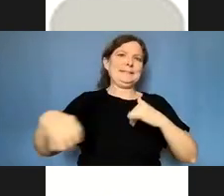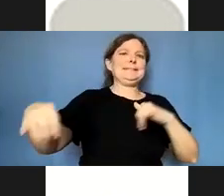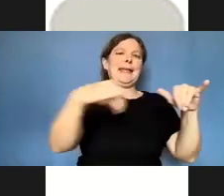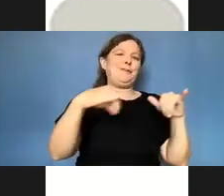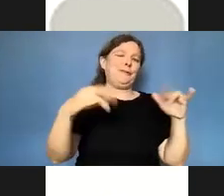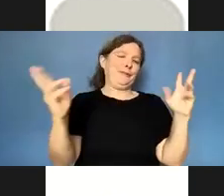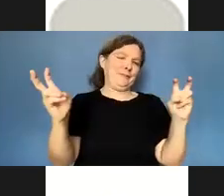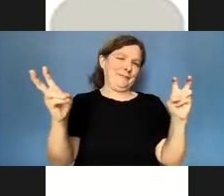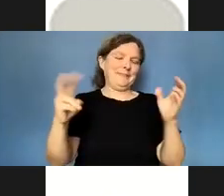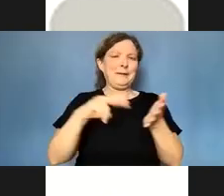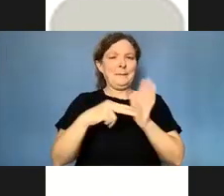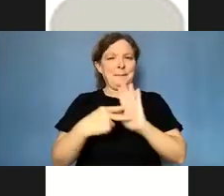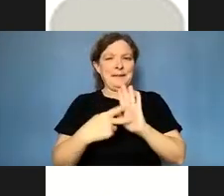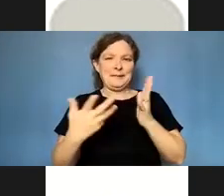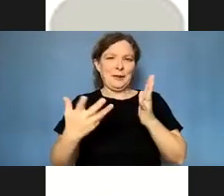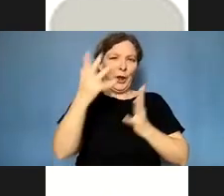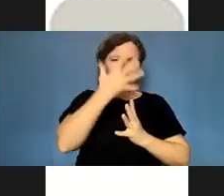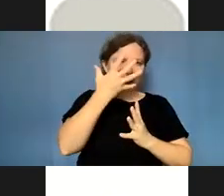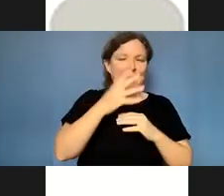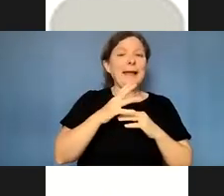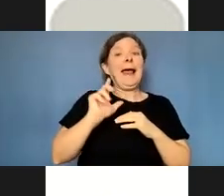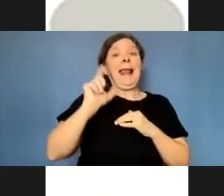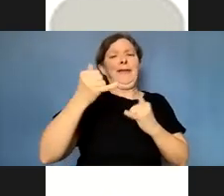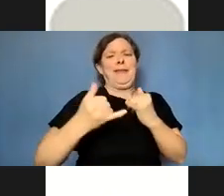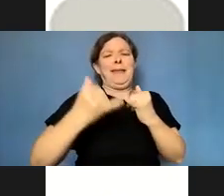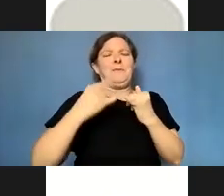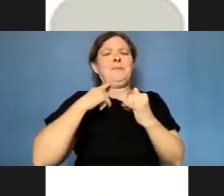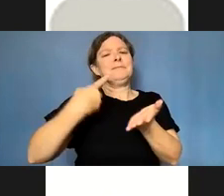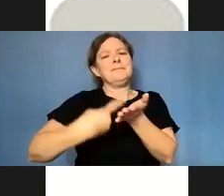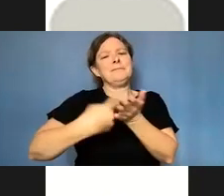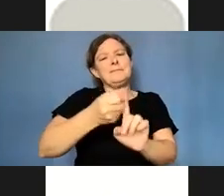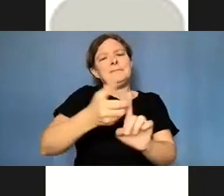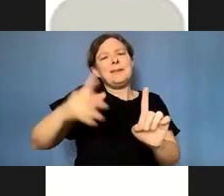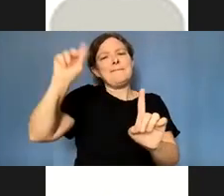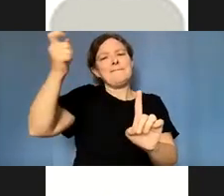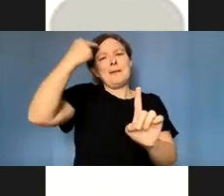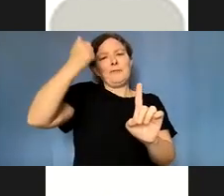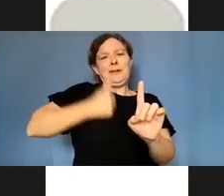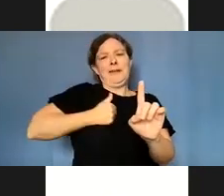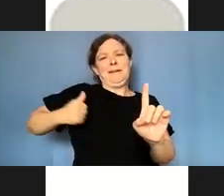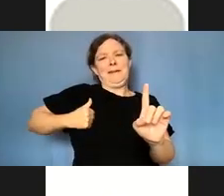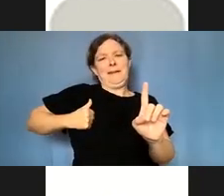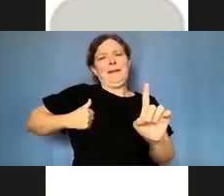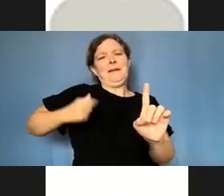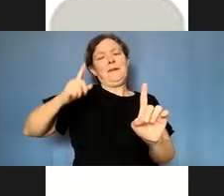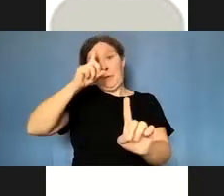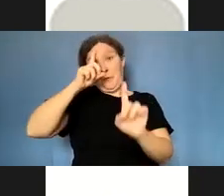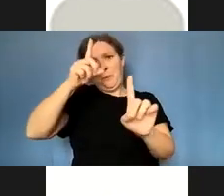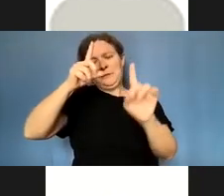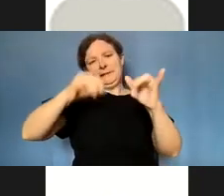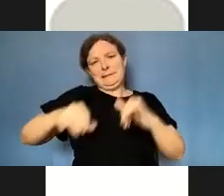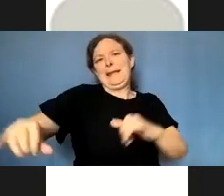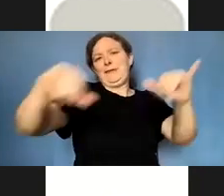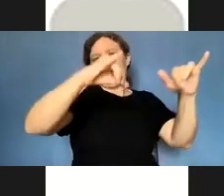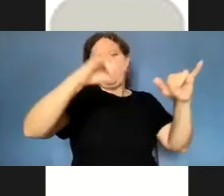end of the presentation about the federal government's initiative to bring Canada under one standard. And the standard